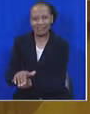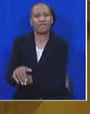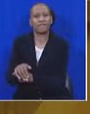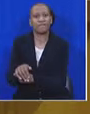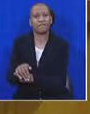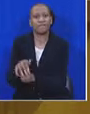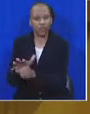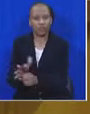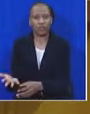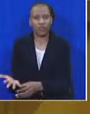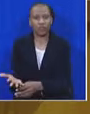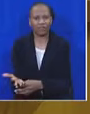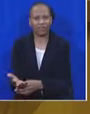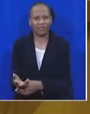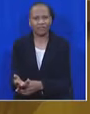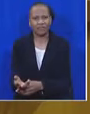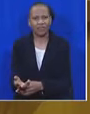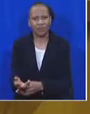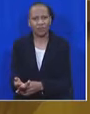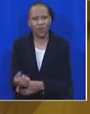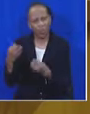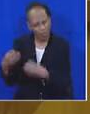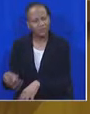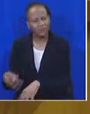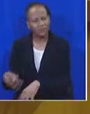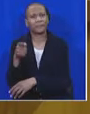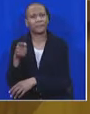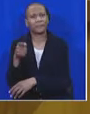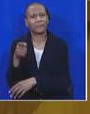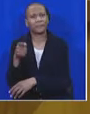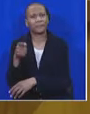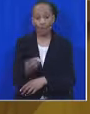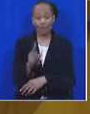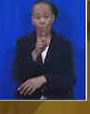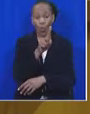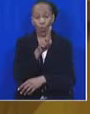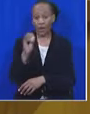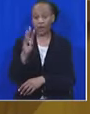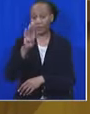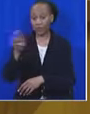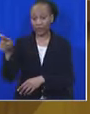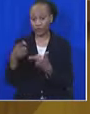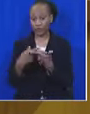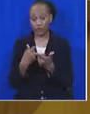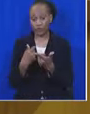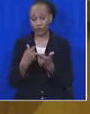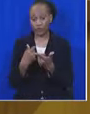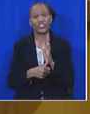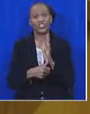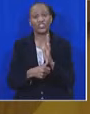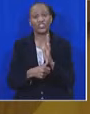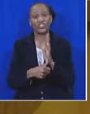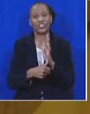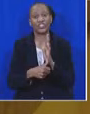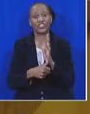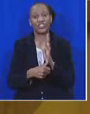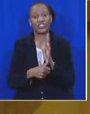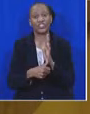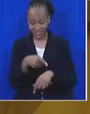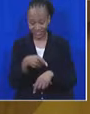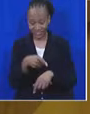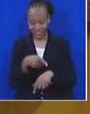ineffective, and it's unnecessarily costly. So if you have got 100 billion from the pension fund education levy, you have got